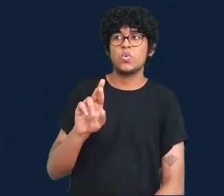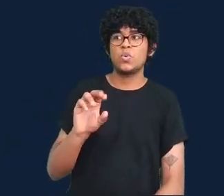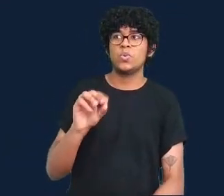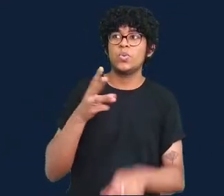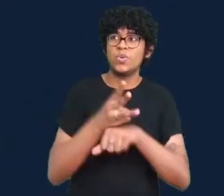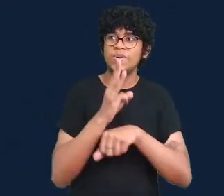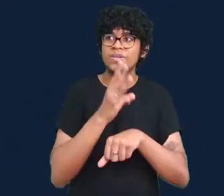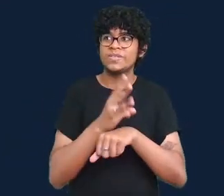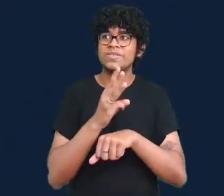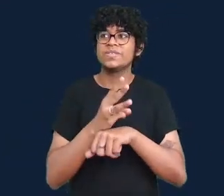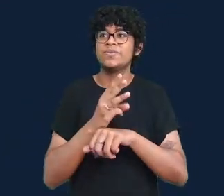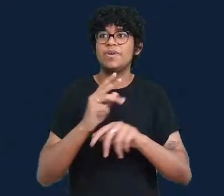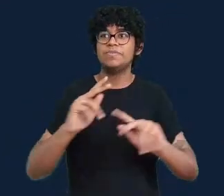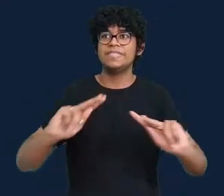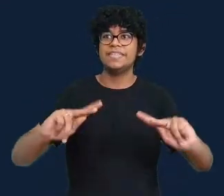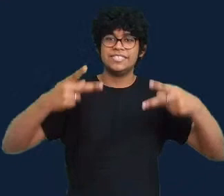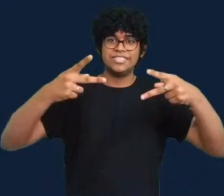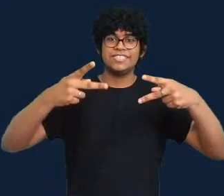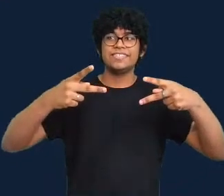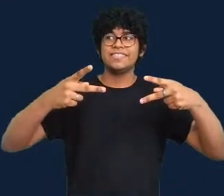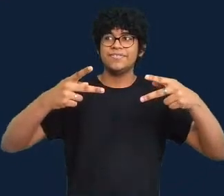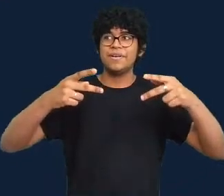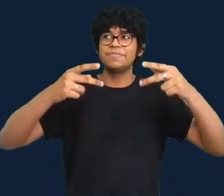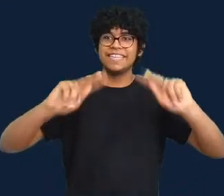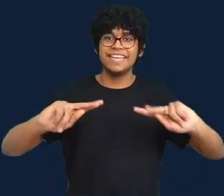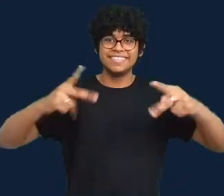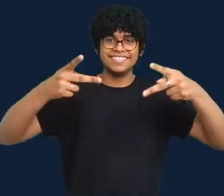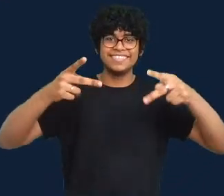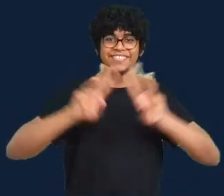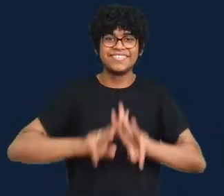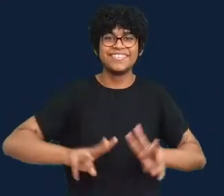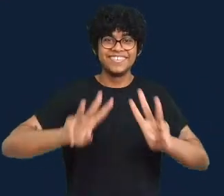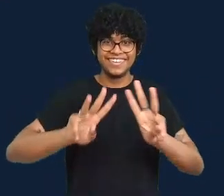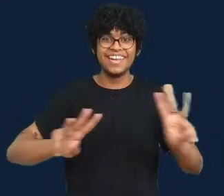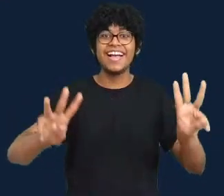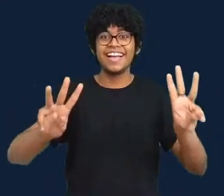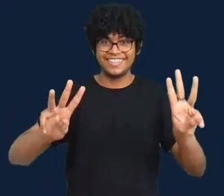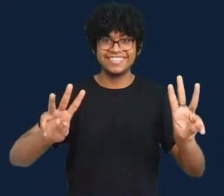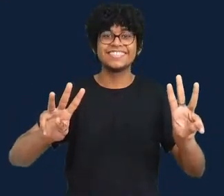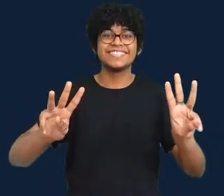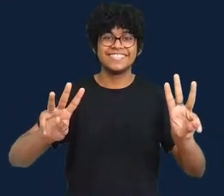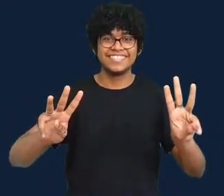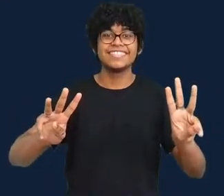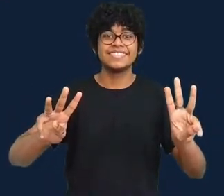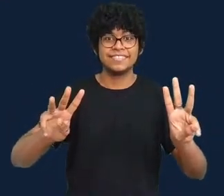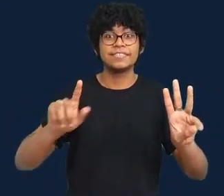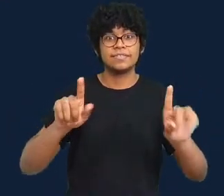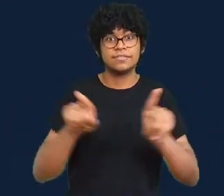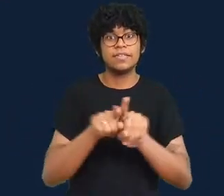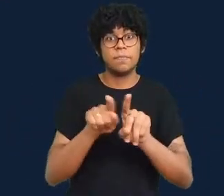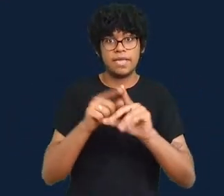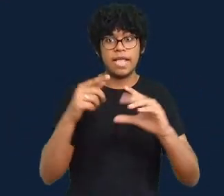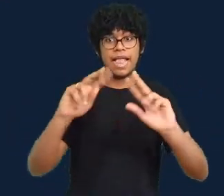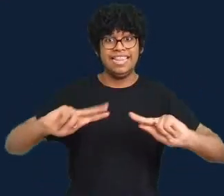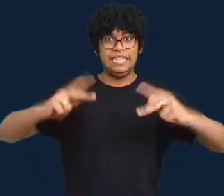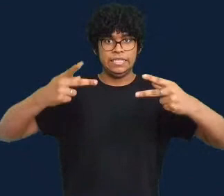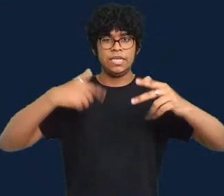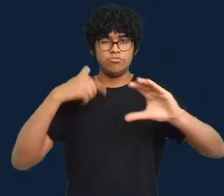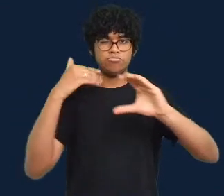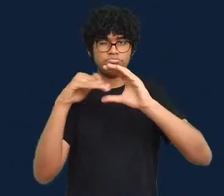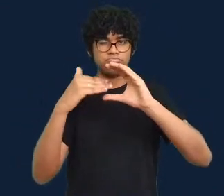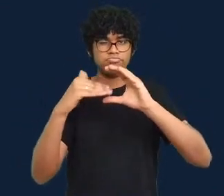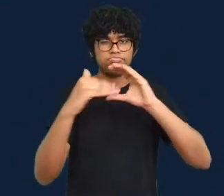links of resources that I curate that if they can be helpful. All the best, and just remember, charts